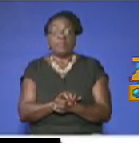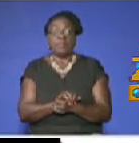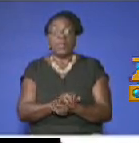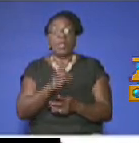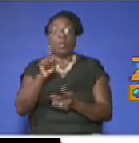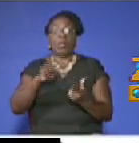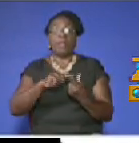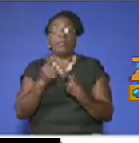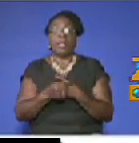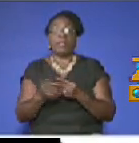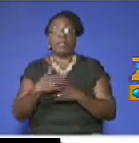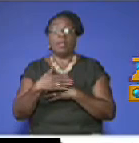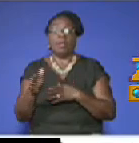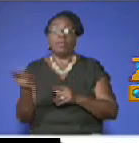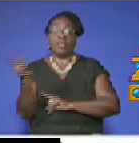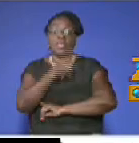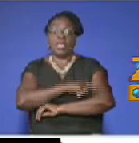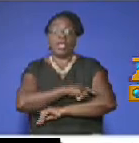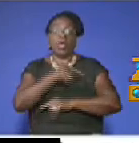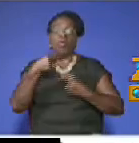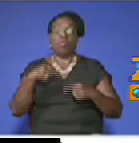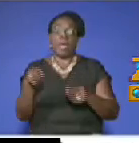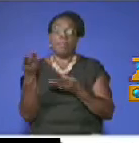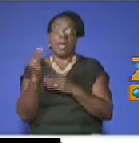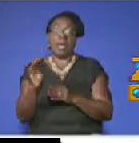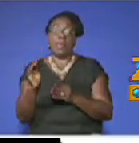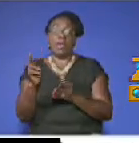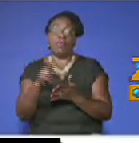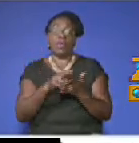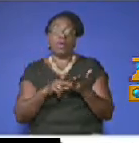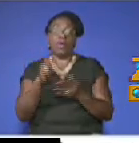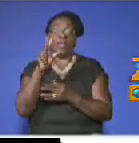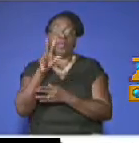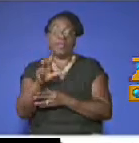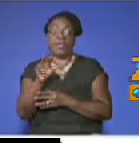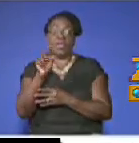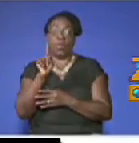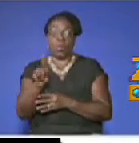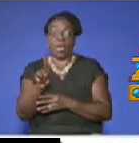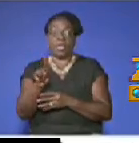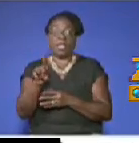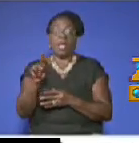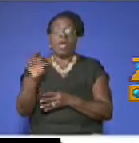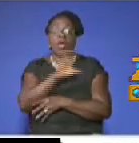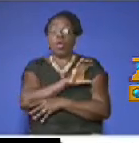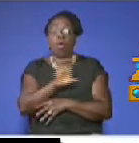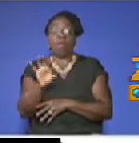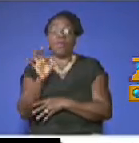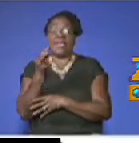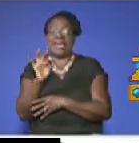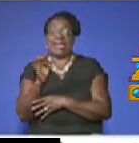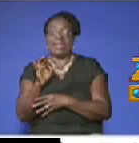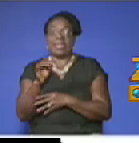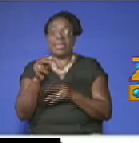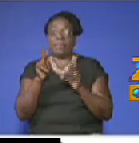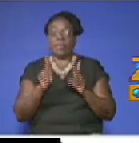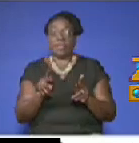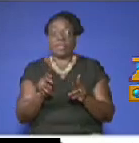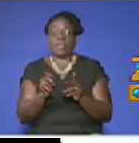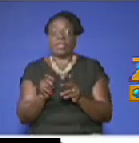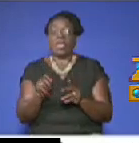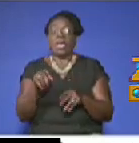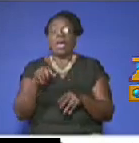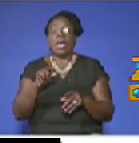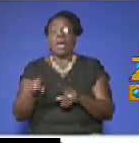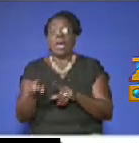1 month ago today, Grand Bahama recorded 31 COVID-19 cases. And as of yesterday, September 6th, no new cases